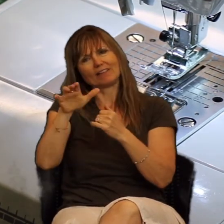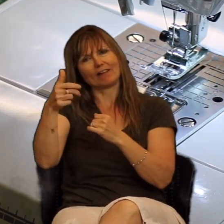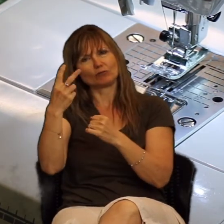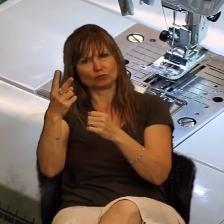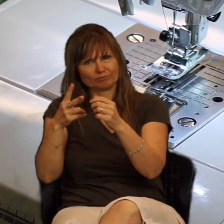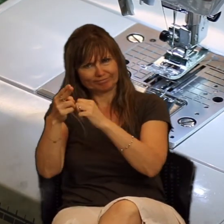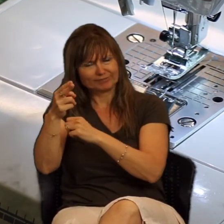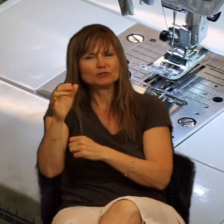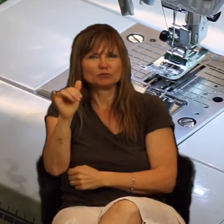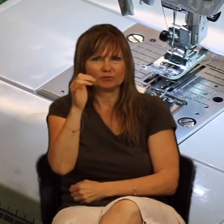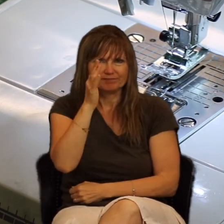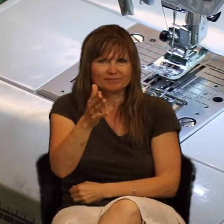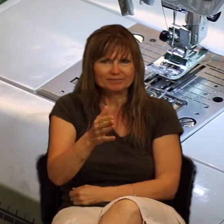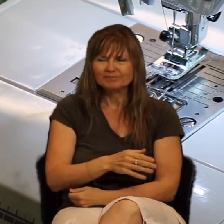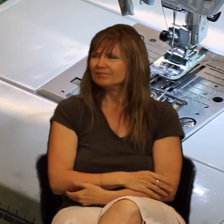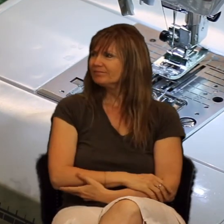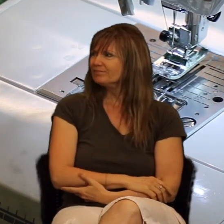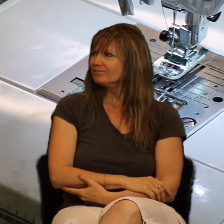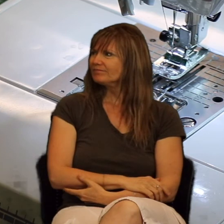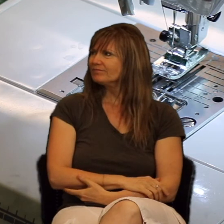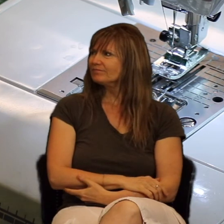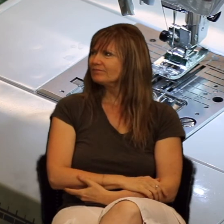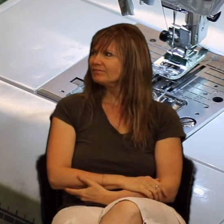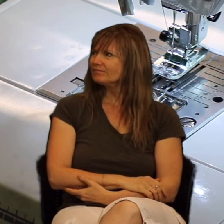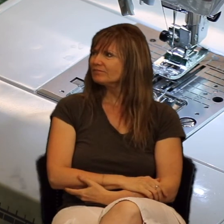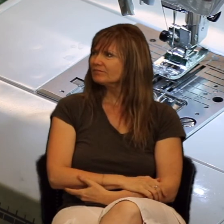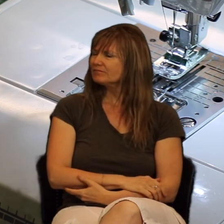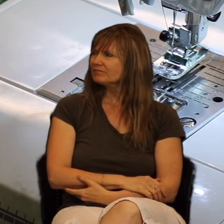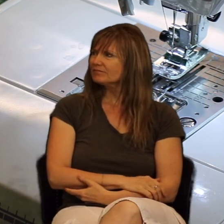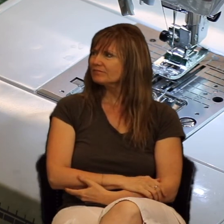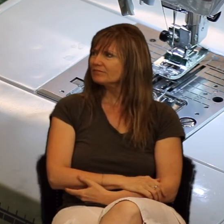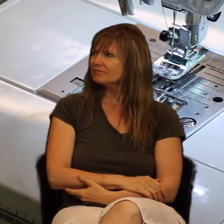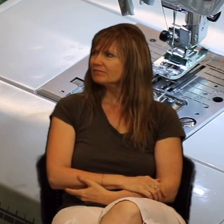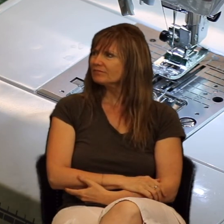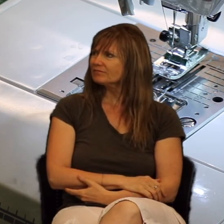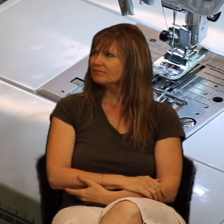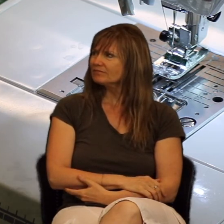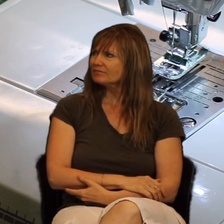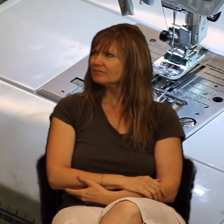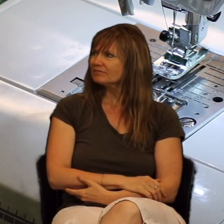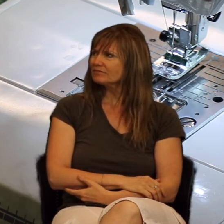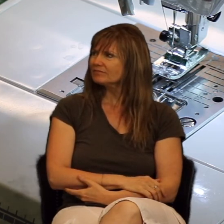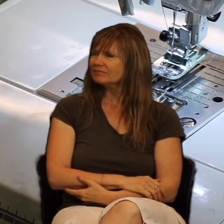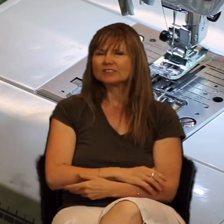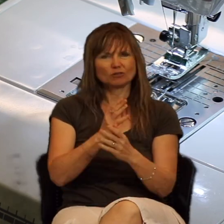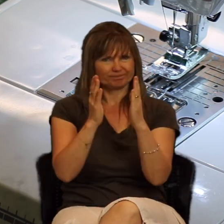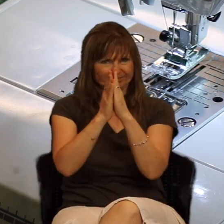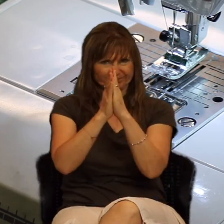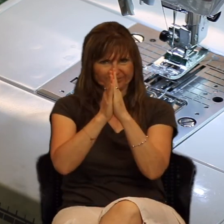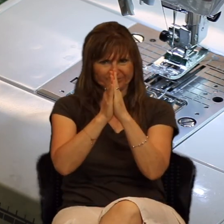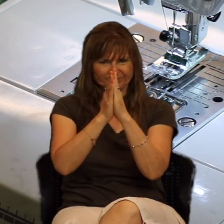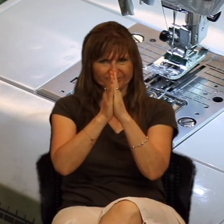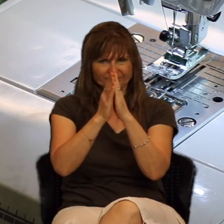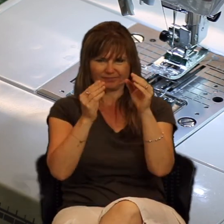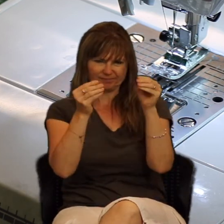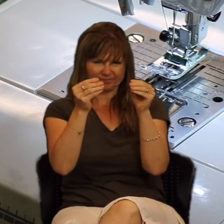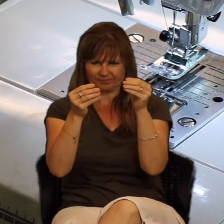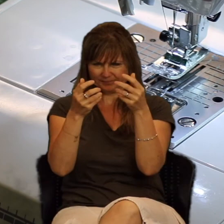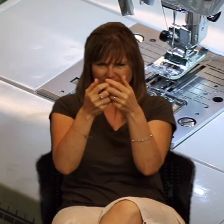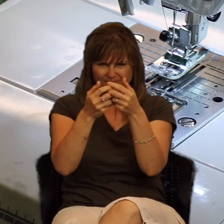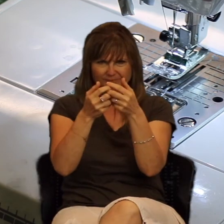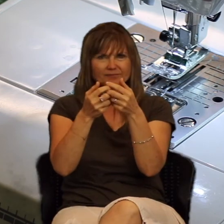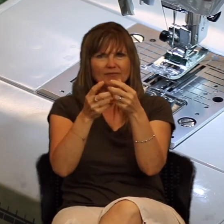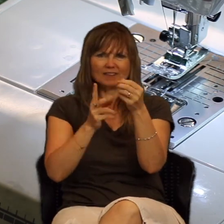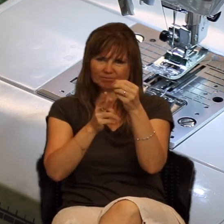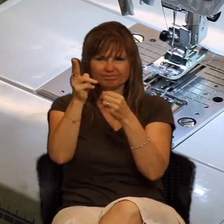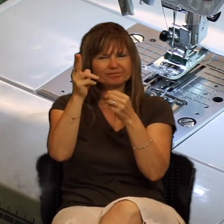So I line this one up. I'm gonna